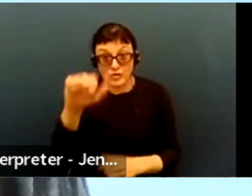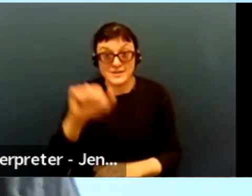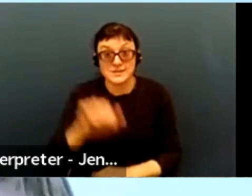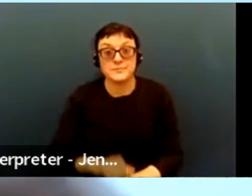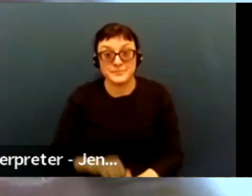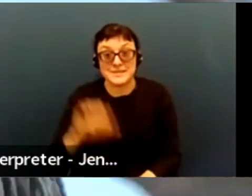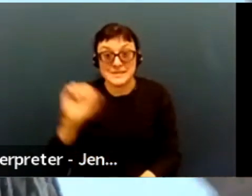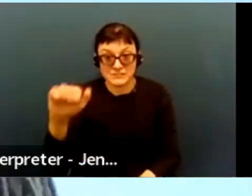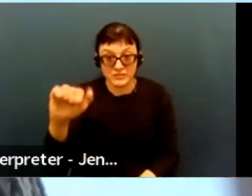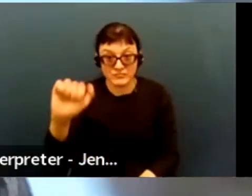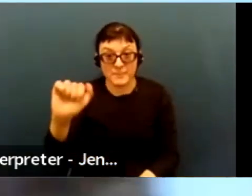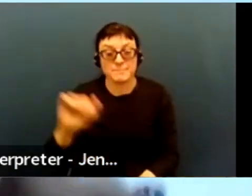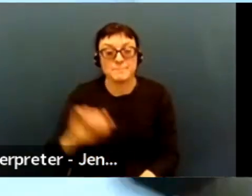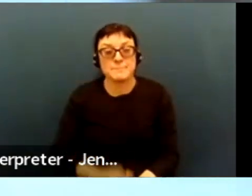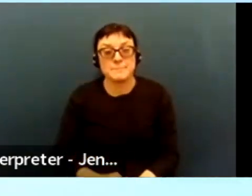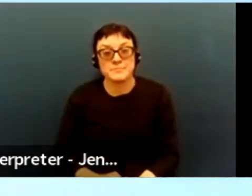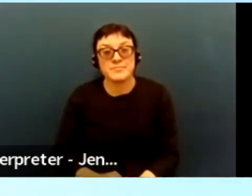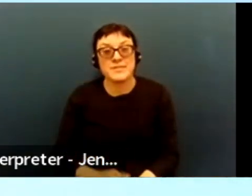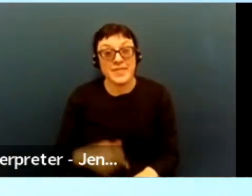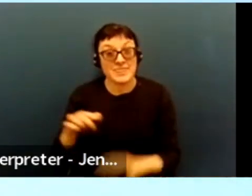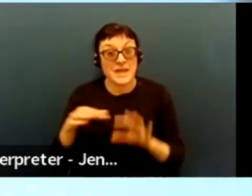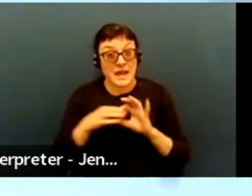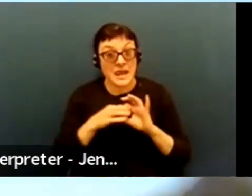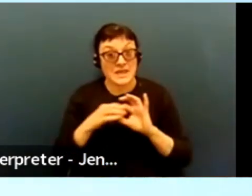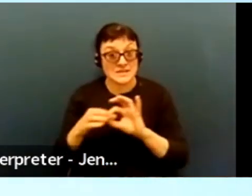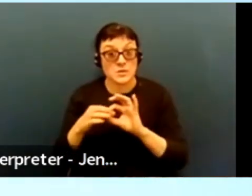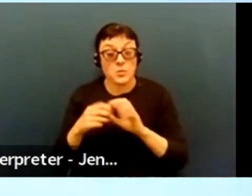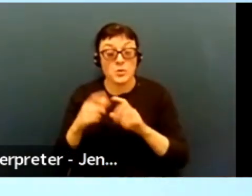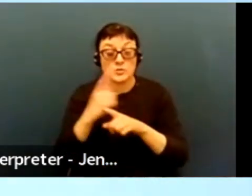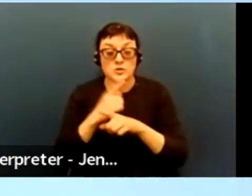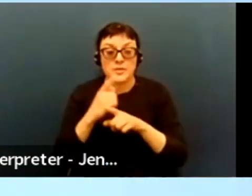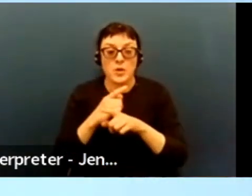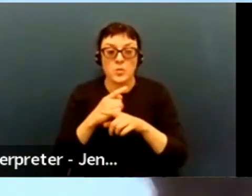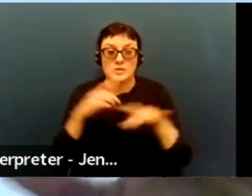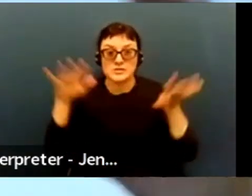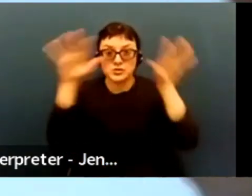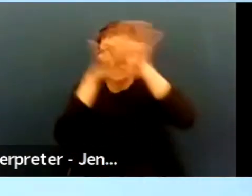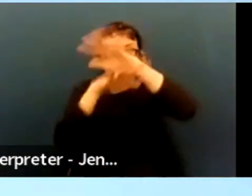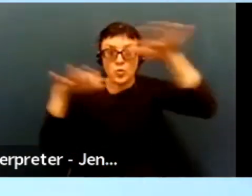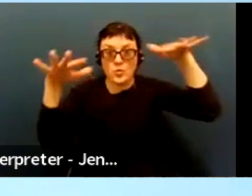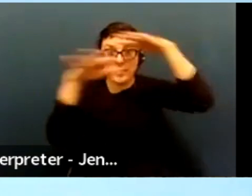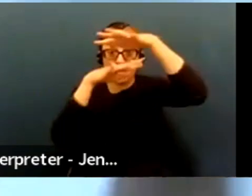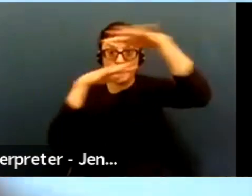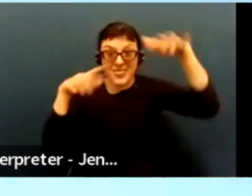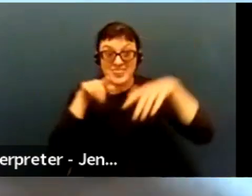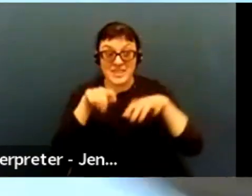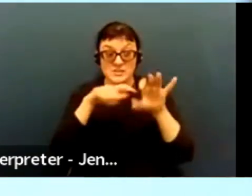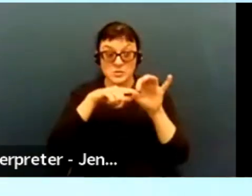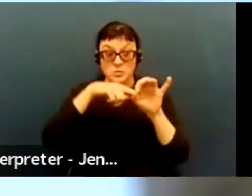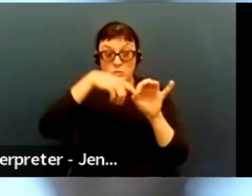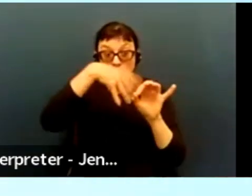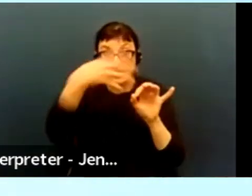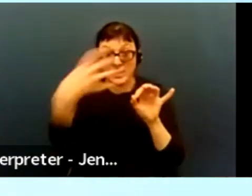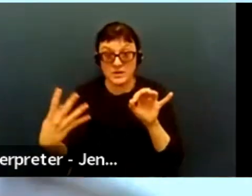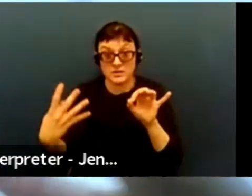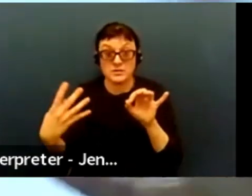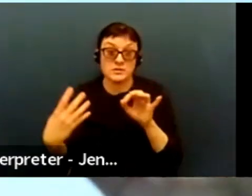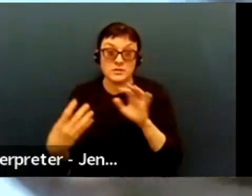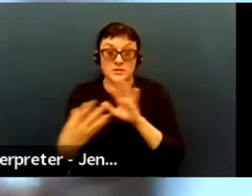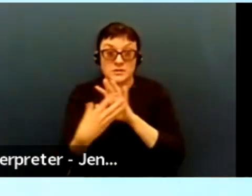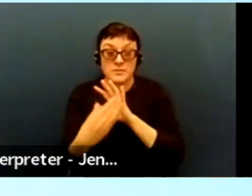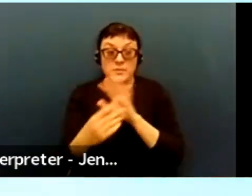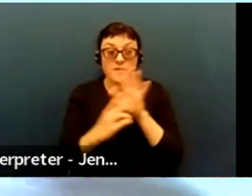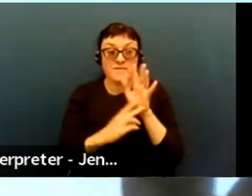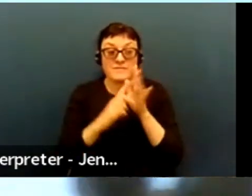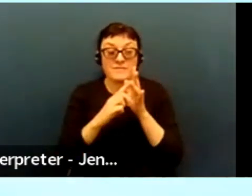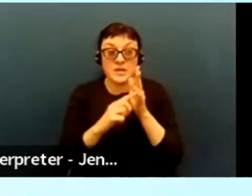to the forest and then there's this freedom. People run into the woods and then there's this freedom. And so so that connection with the natural world is a